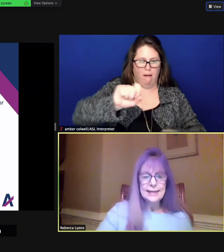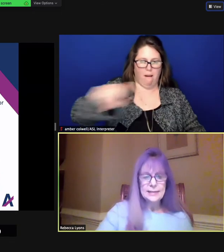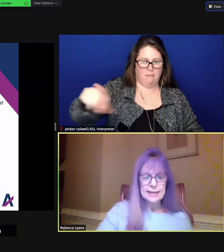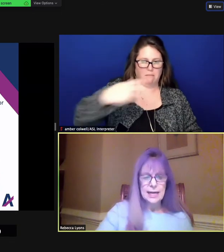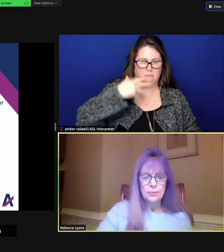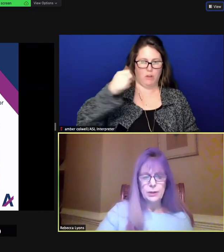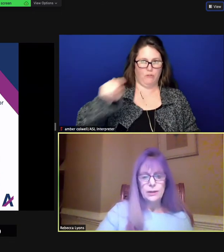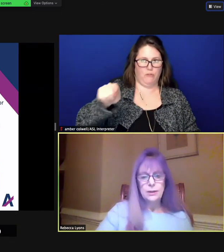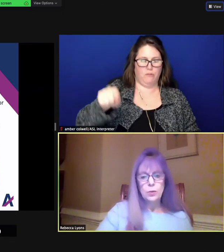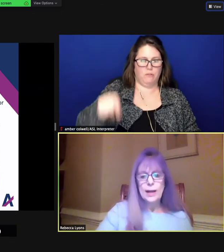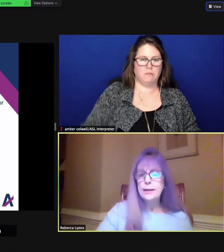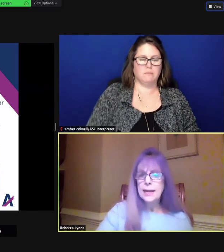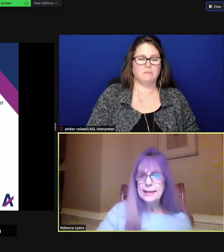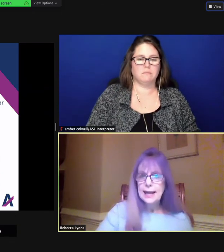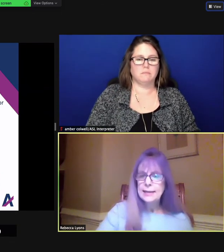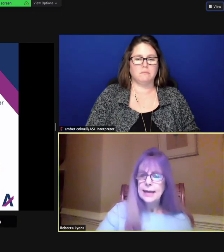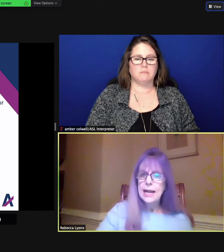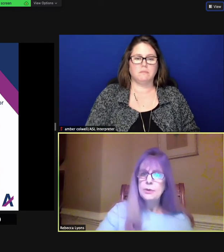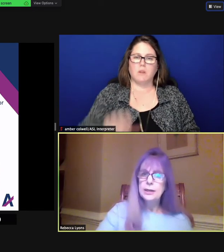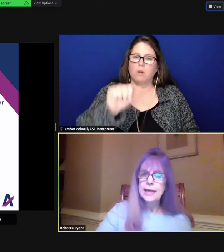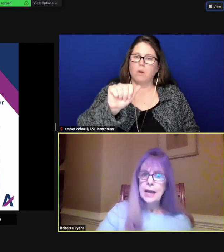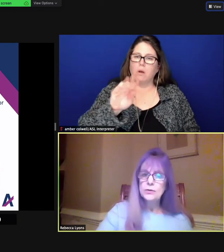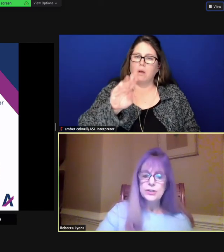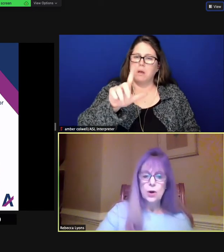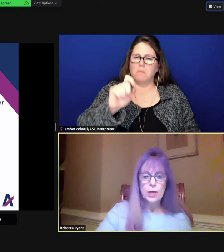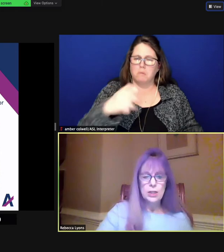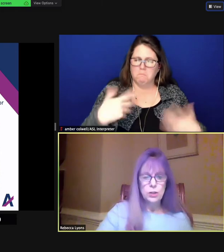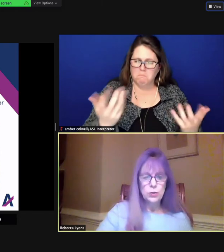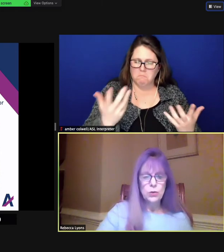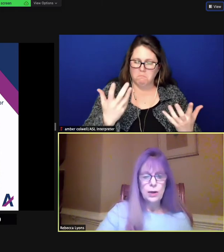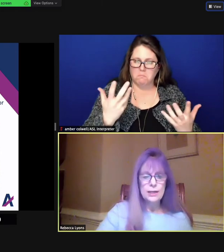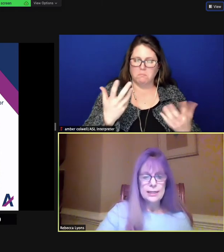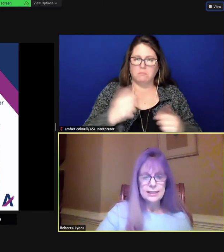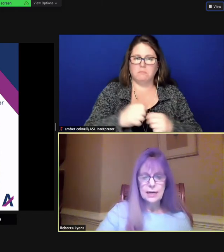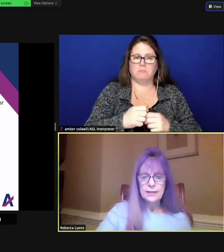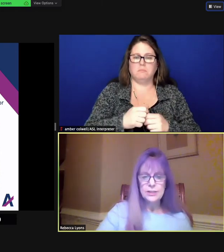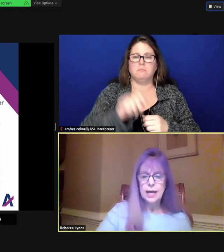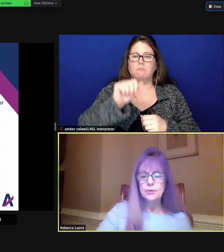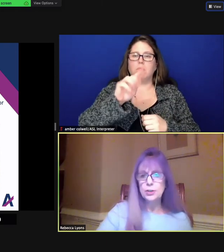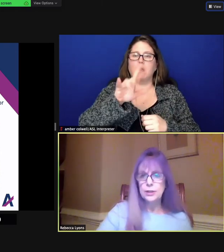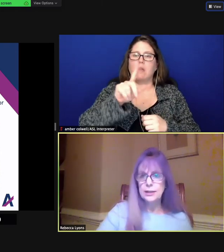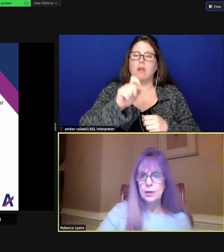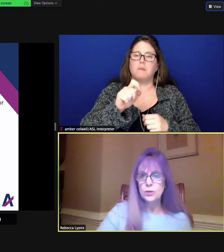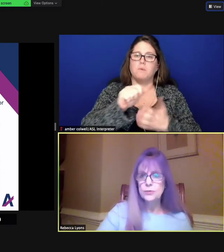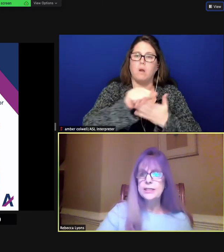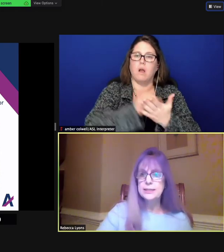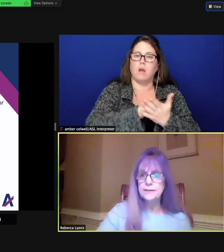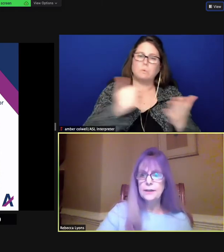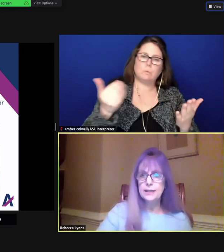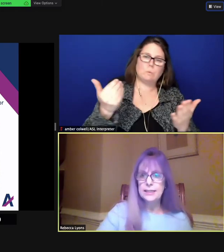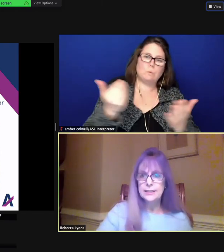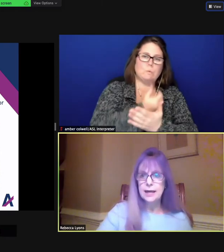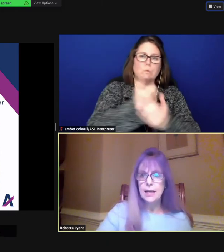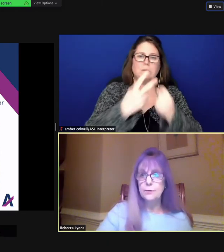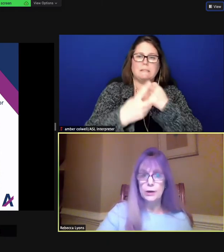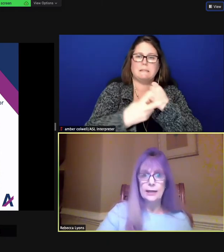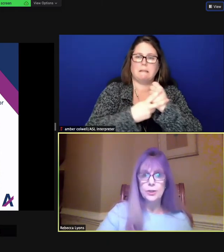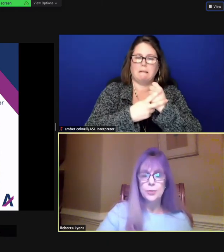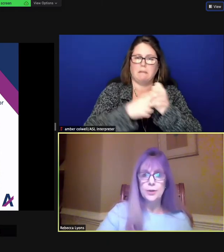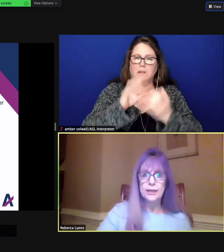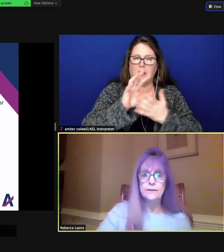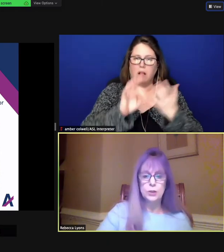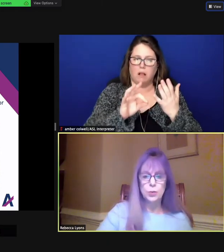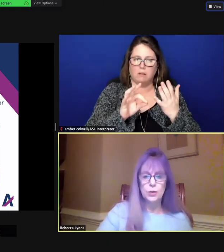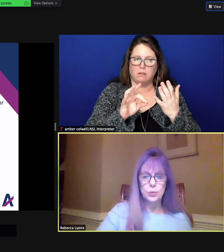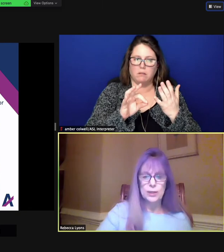What is ABLE? Well, again, ABLE accounts are a new savings option that were specifically designed for